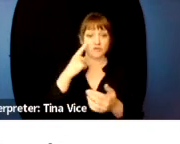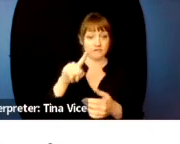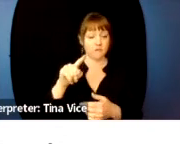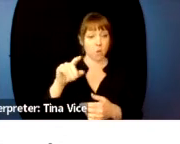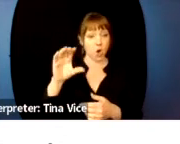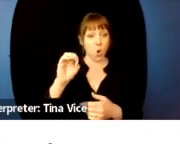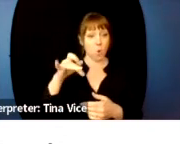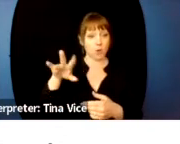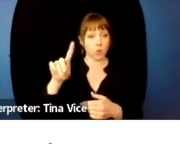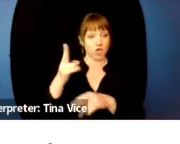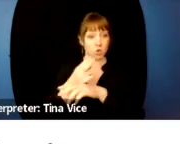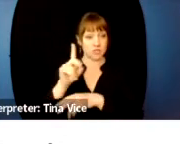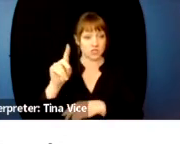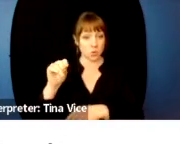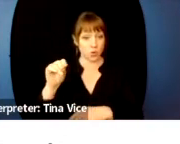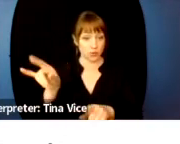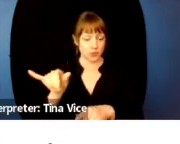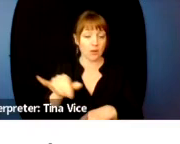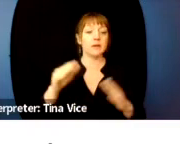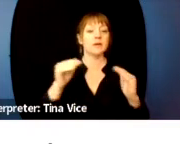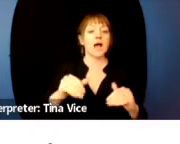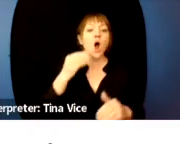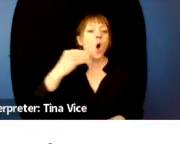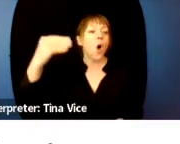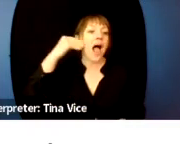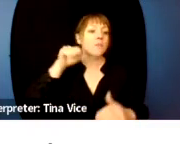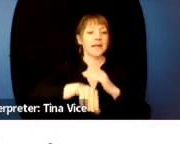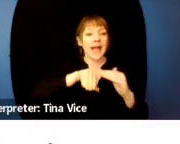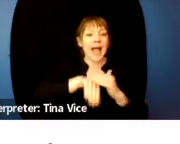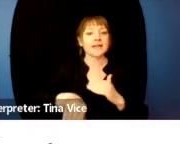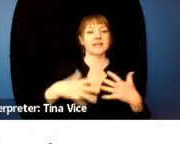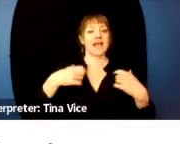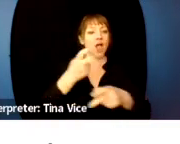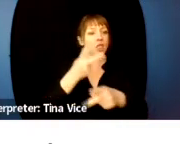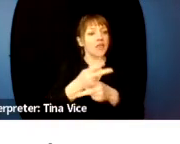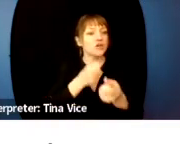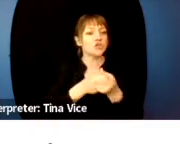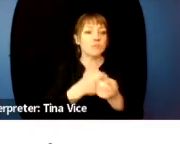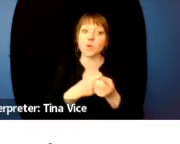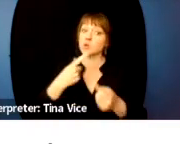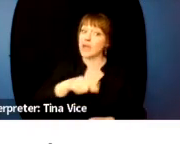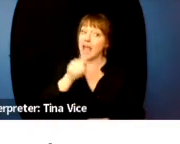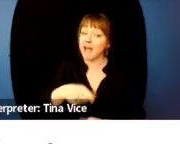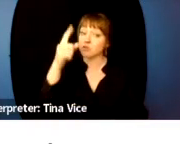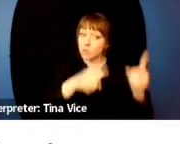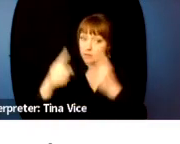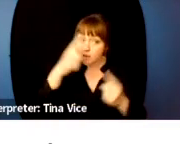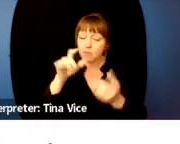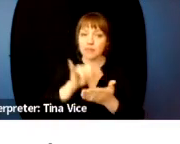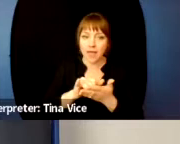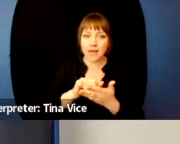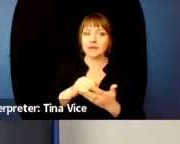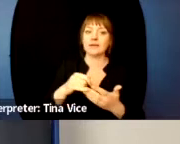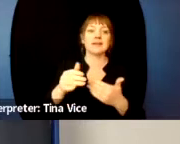If we're trying to change someone's whole approach to health and wellness, we have to make available those things that they may not have because of a criminal record.